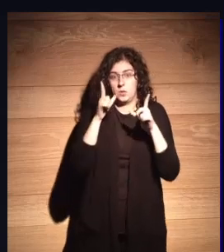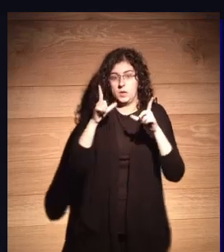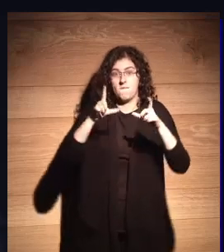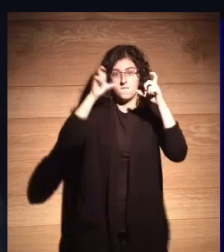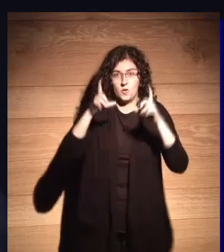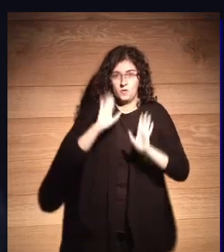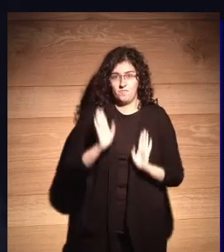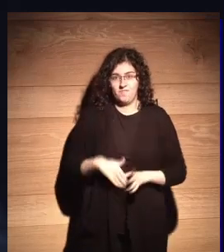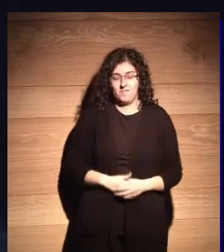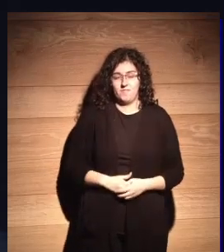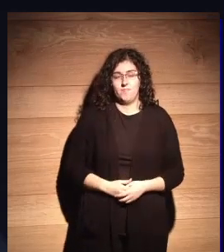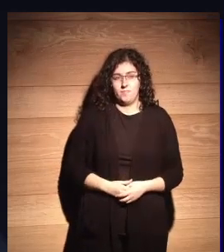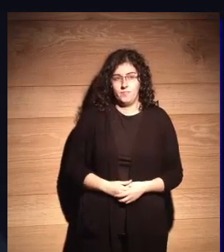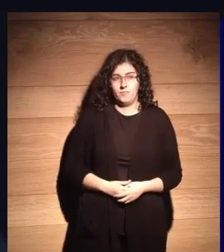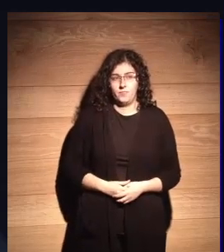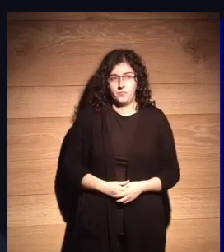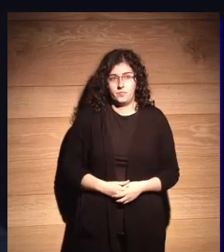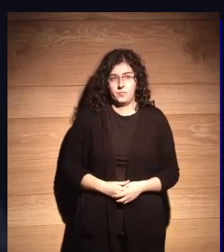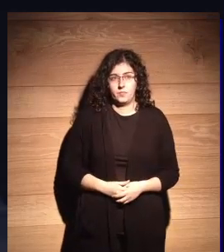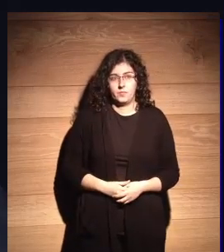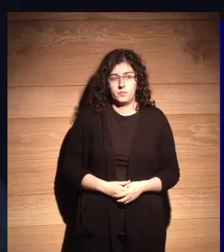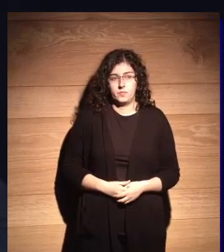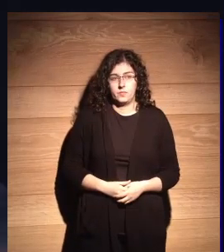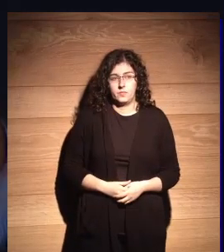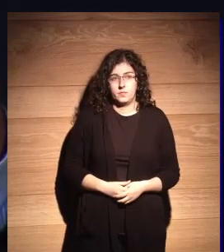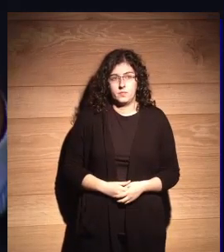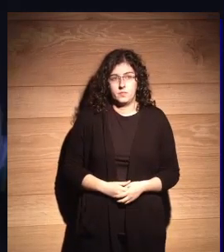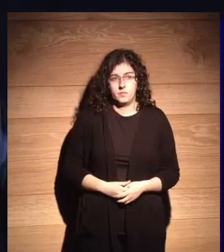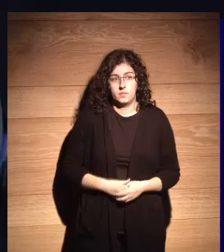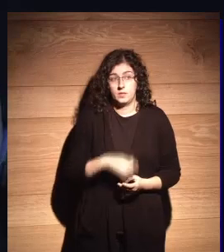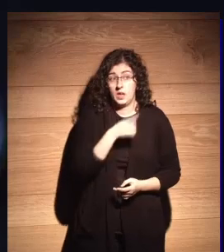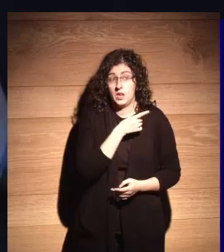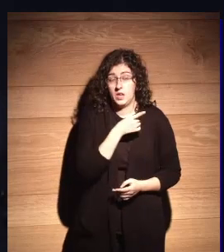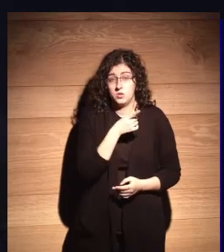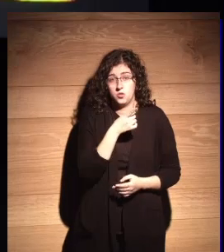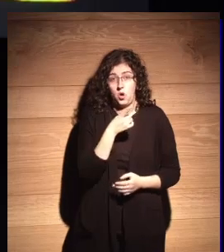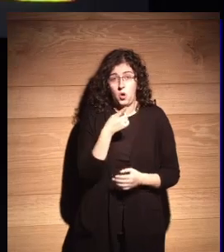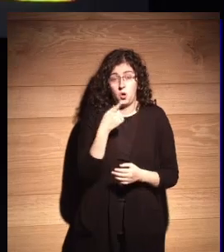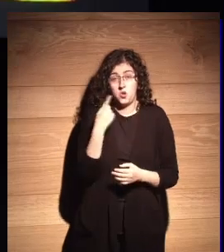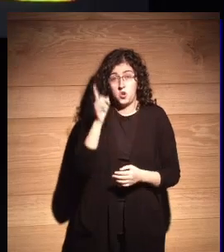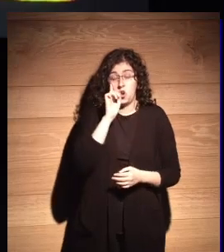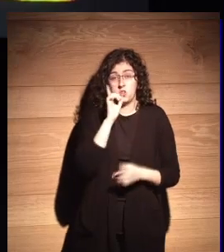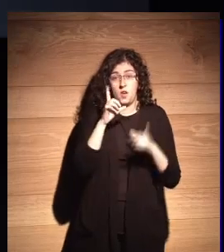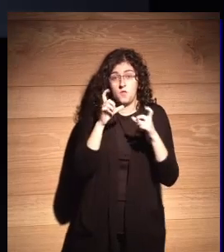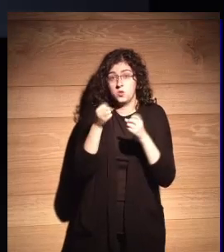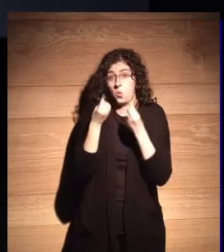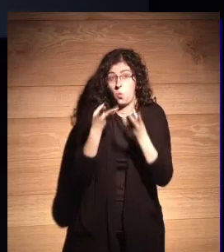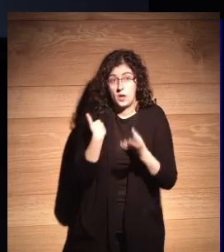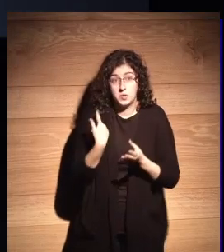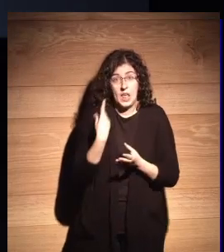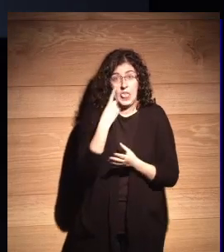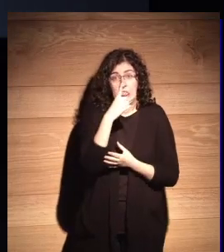Oh, this is going to take a while. This is going to, I don't know how many. I'm not sure where. There could be hundreds of pictures. I don't know where the.